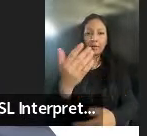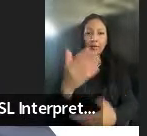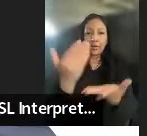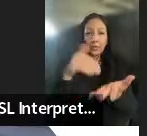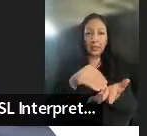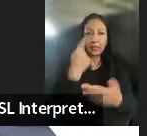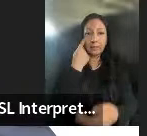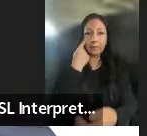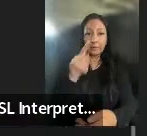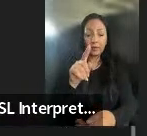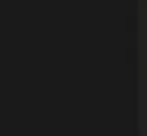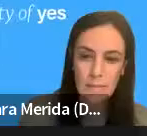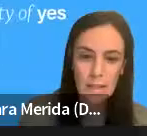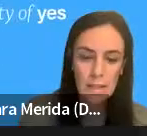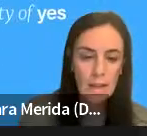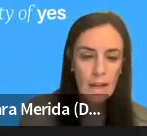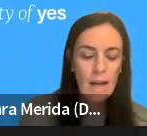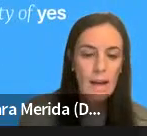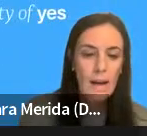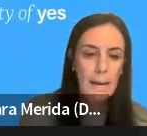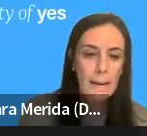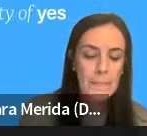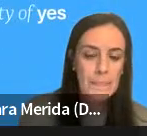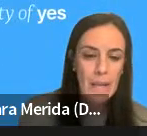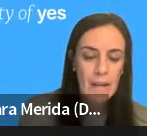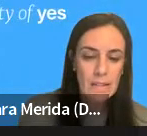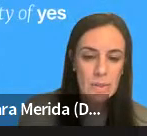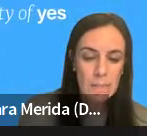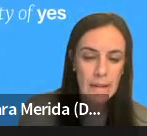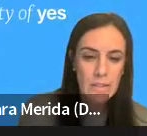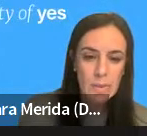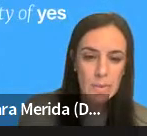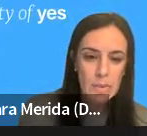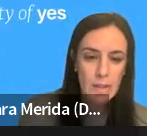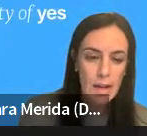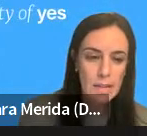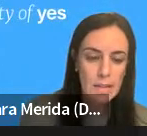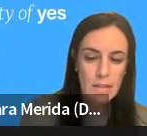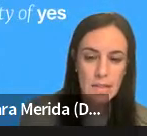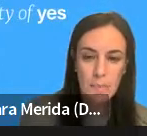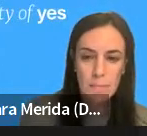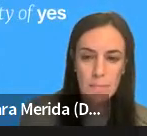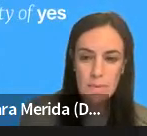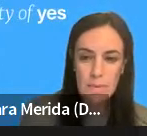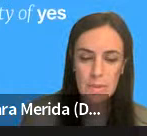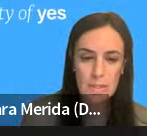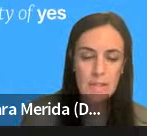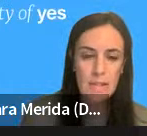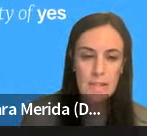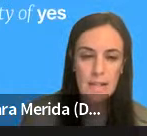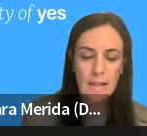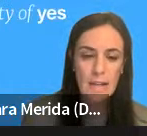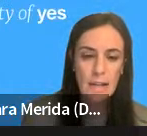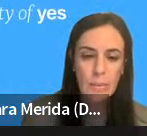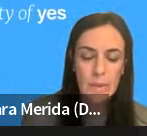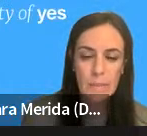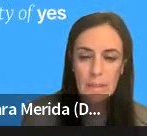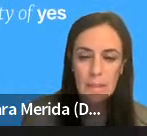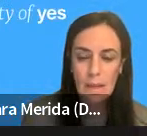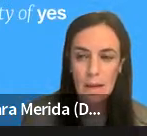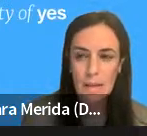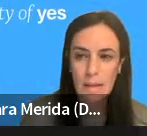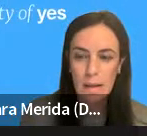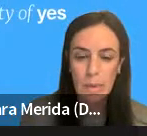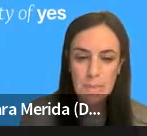for you joining us this evening. And to remind you that this proposal, this slide deck